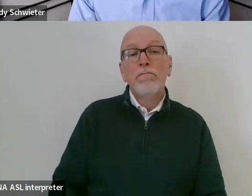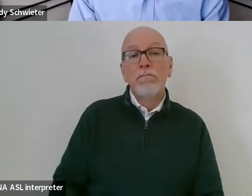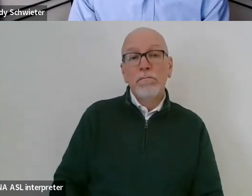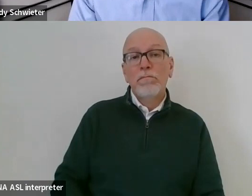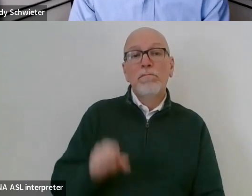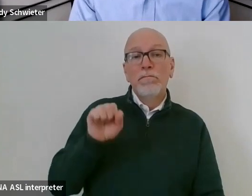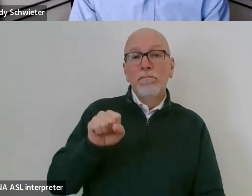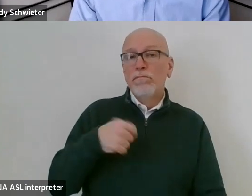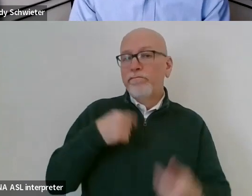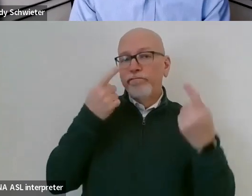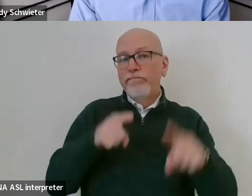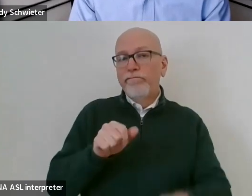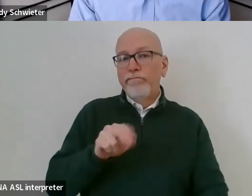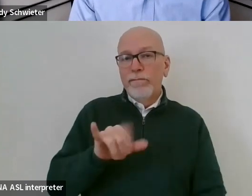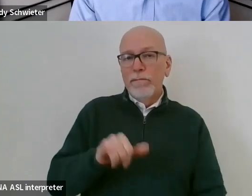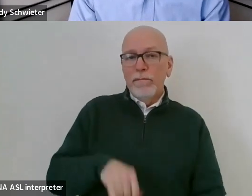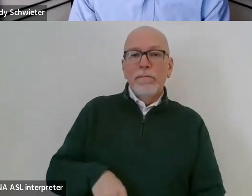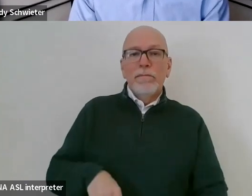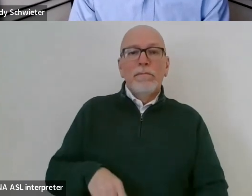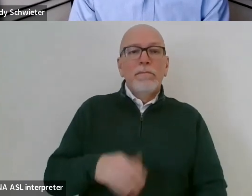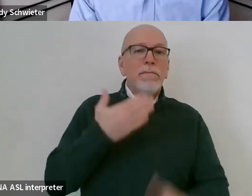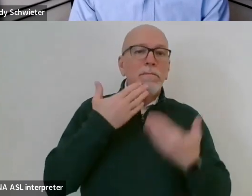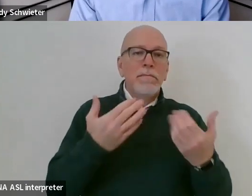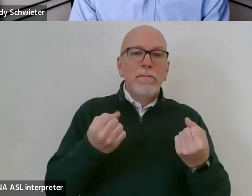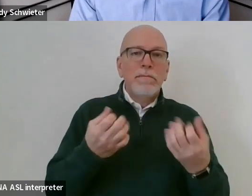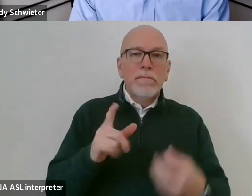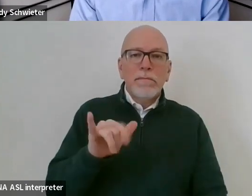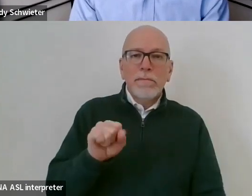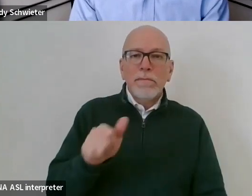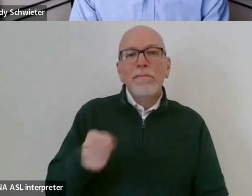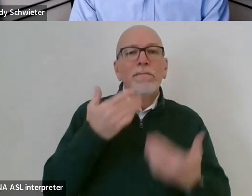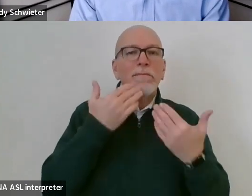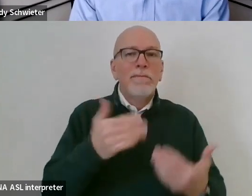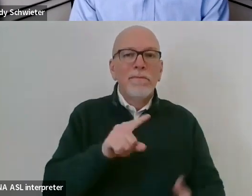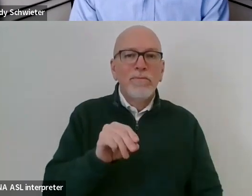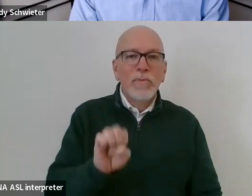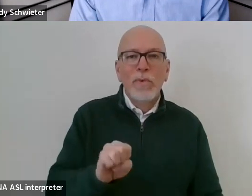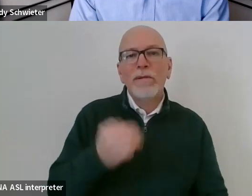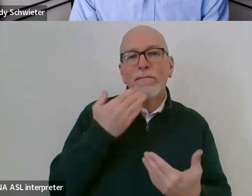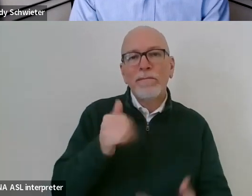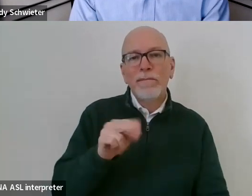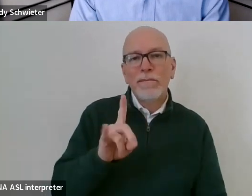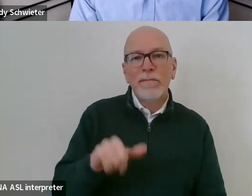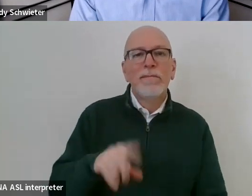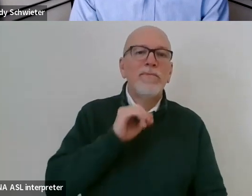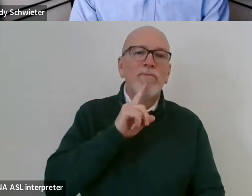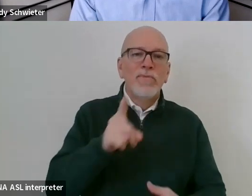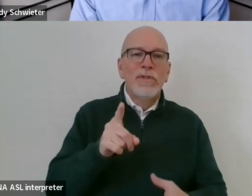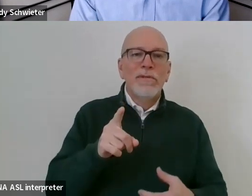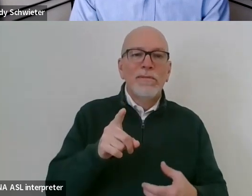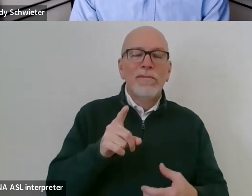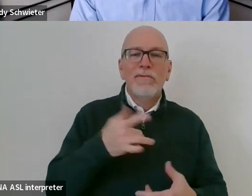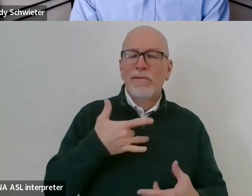Yeah, I agree with you, Andy, and thank you very much, Lisa. Thank you very much, Zoe. Thank you, Andy. It's really a shot in the